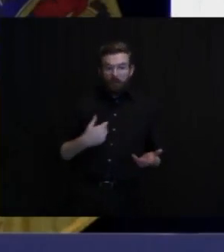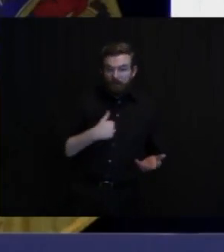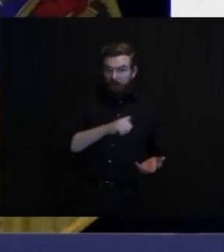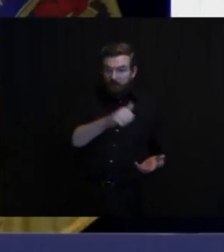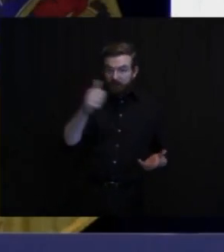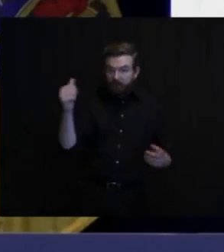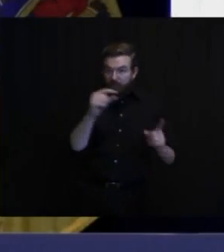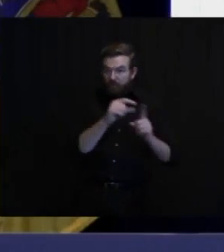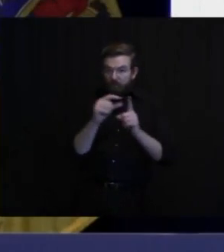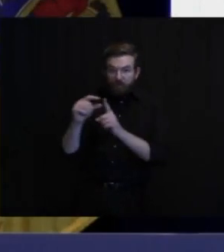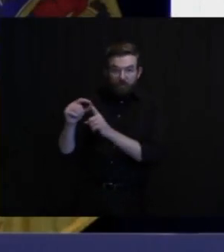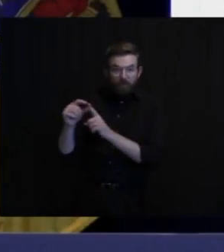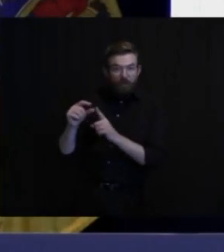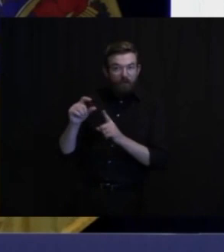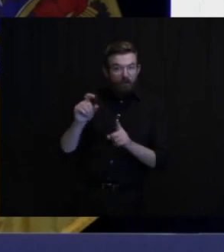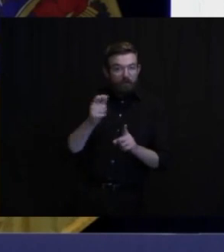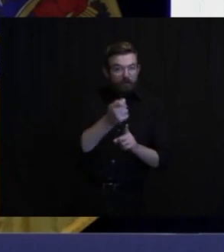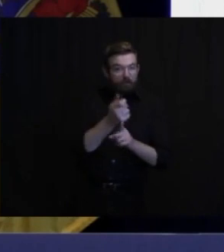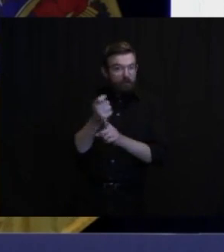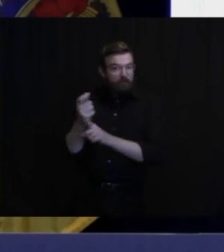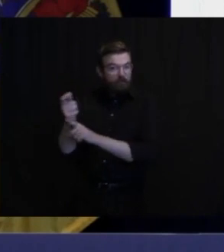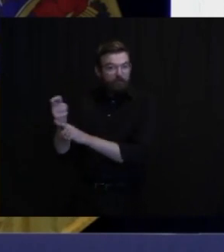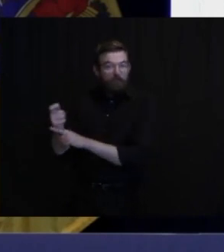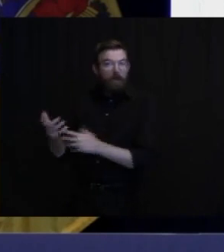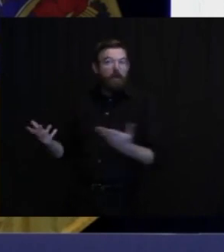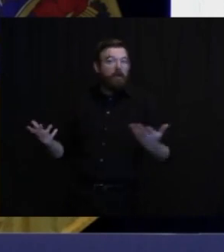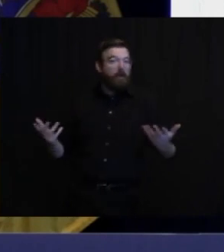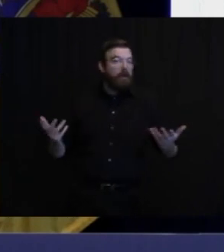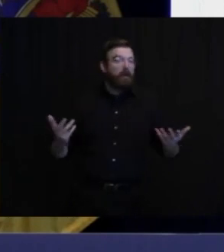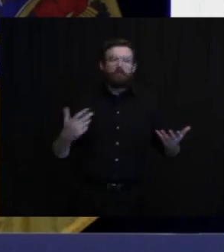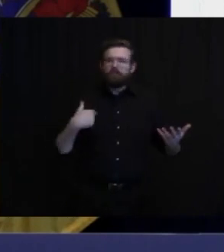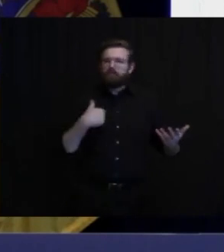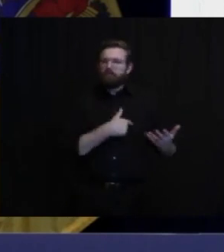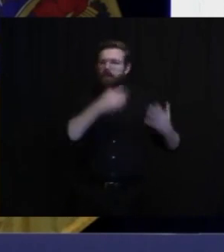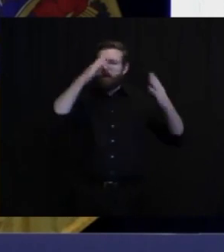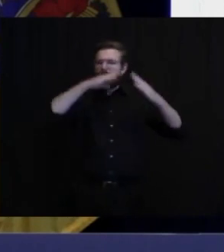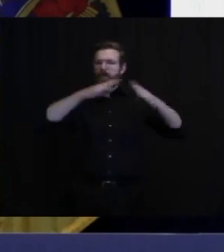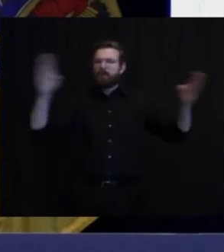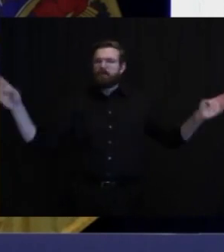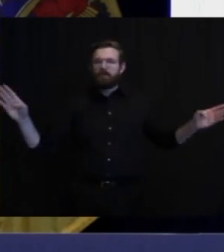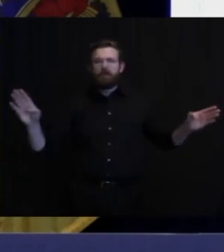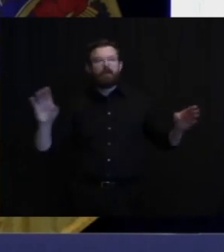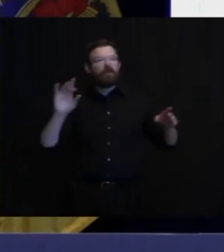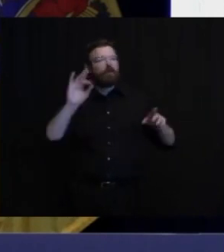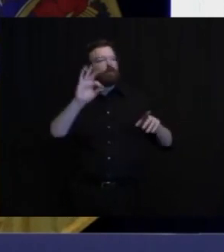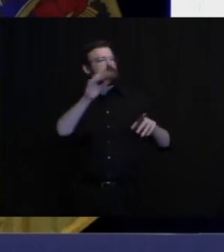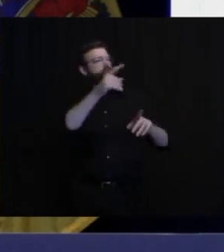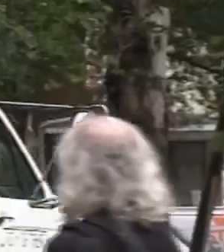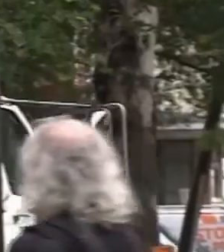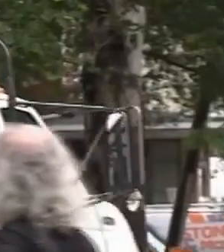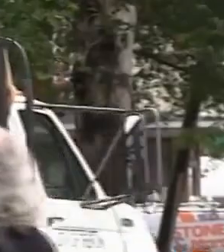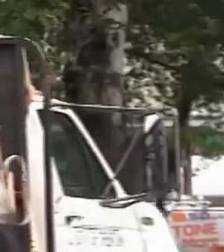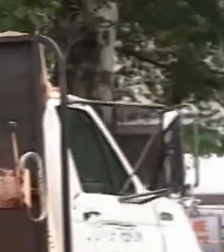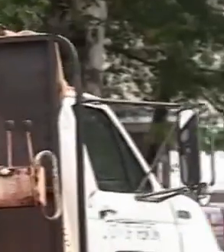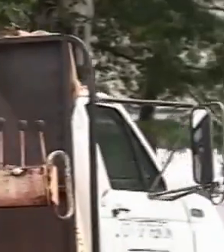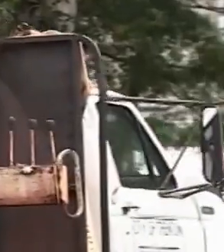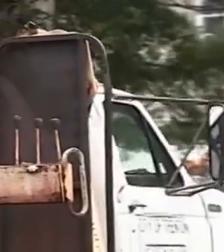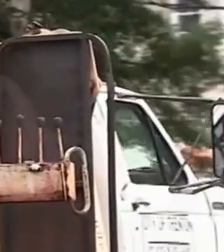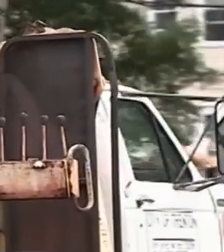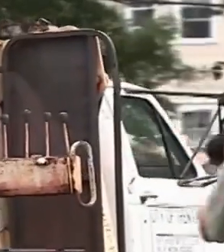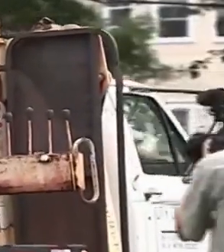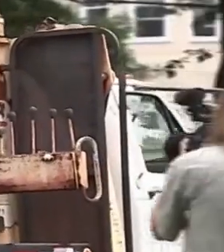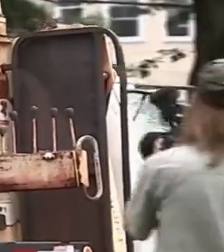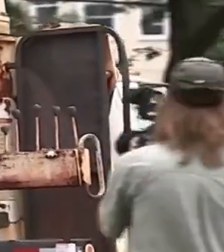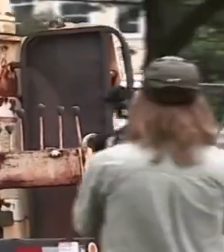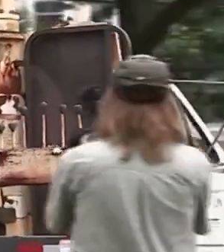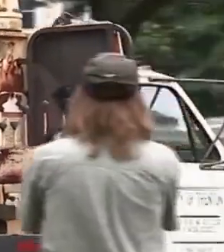to anything else that folks find offensive. While the bill appears to have bipartisan support, some opponents say